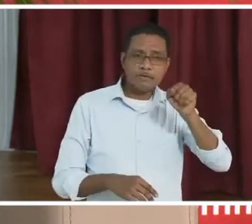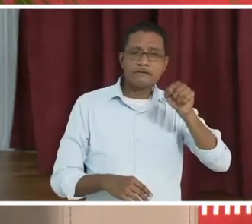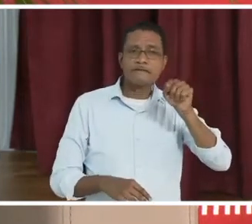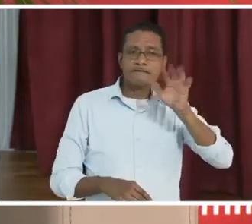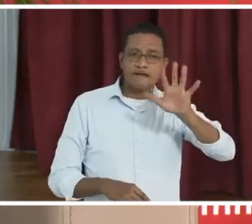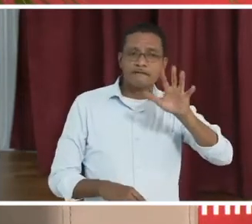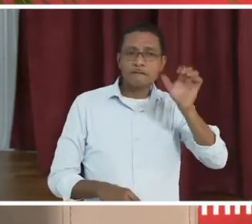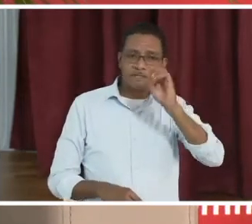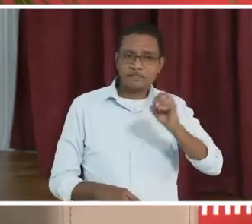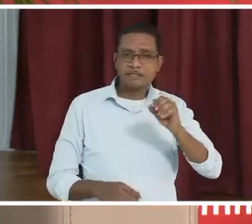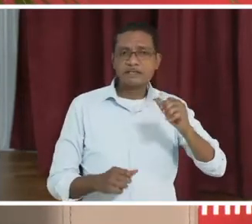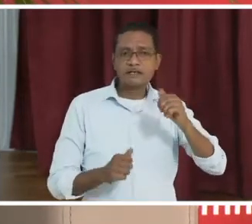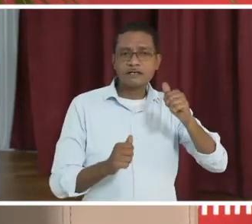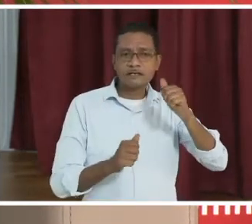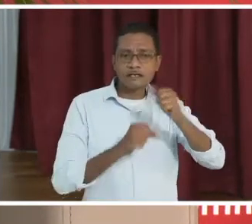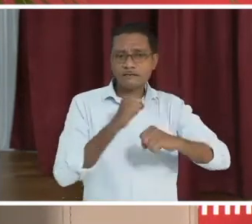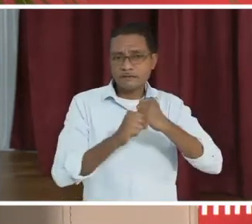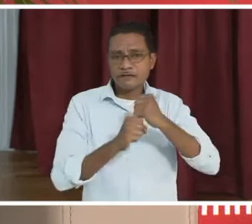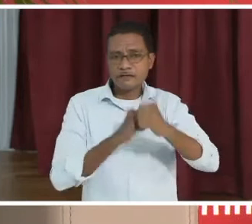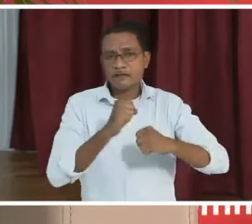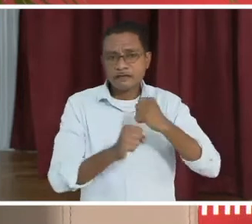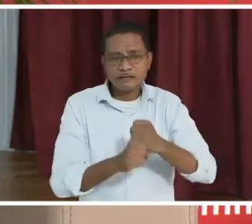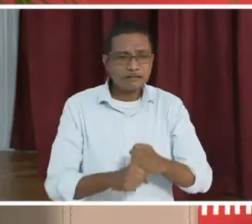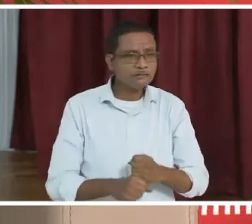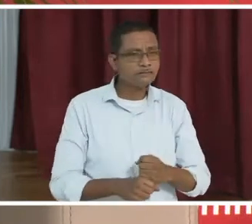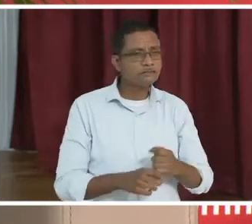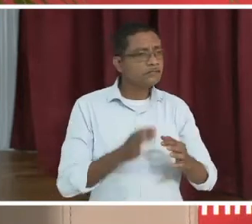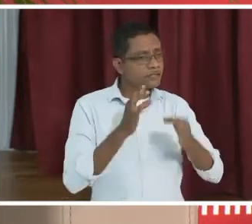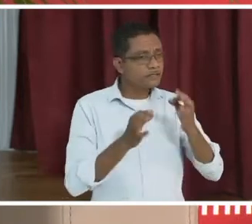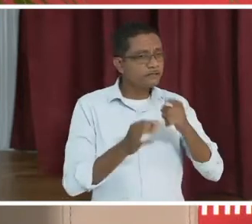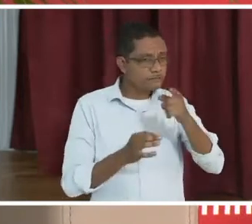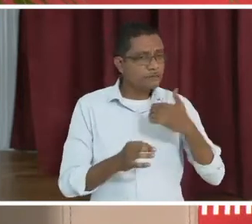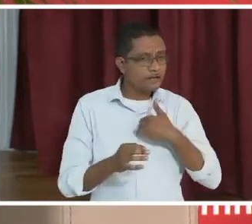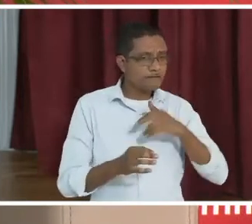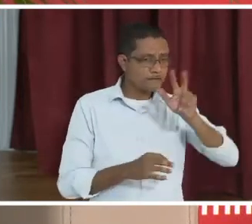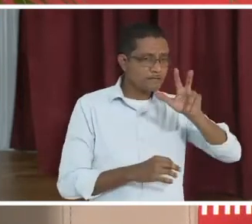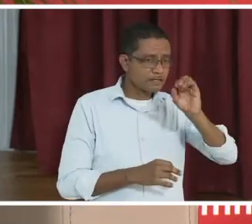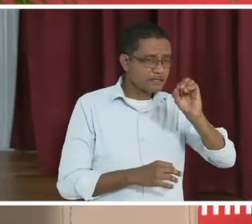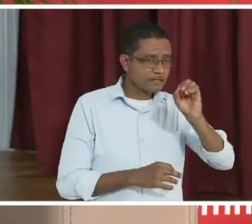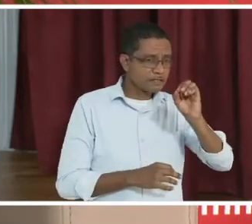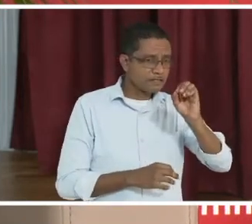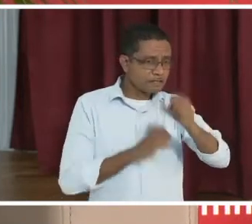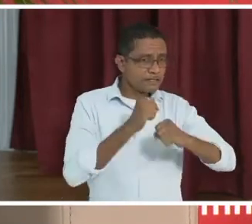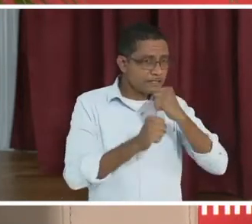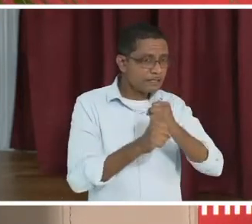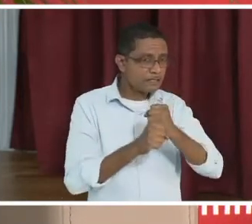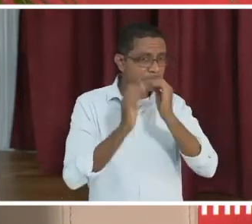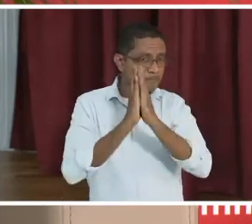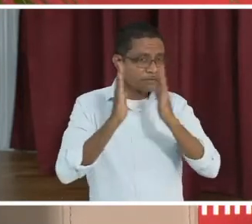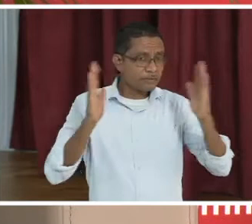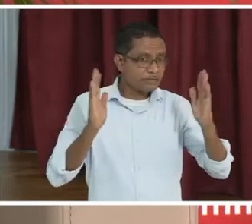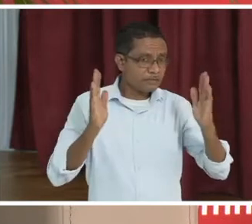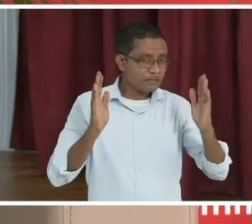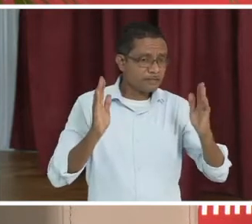5%, and you cap for the rest of the mortgage term. So if you have a 30-year term, it takes 7 years to get to